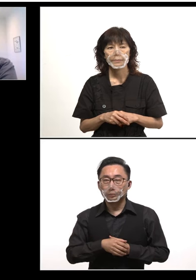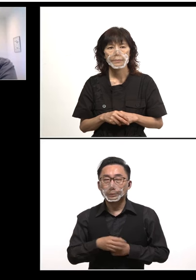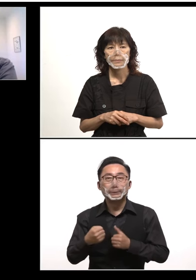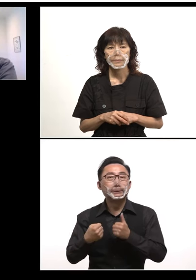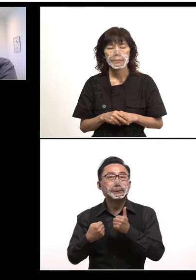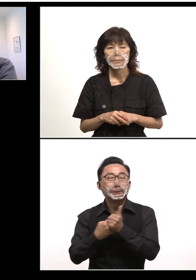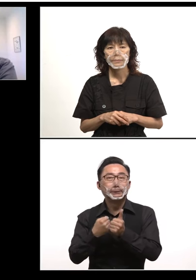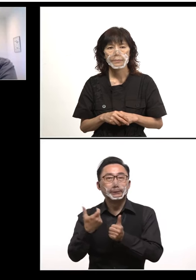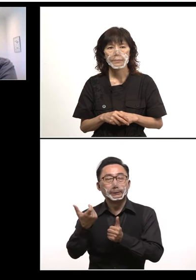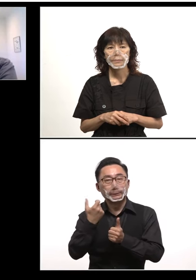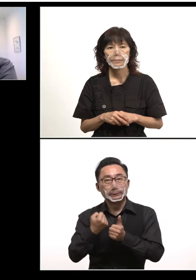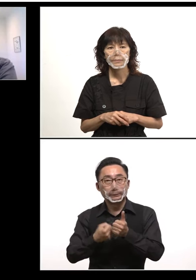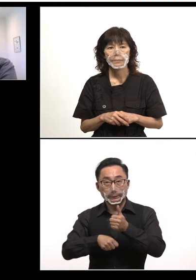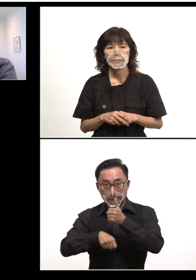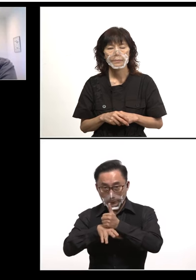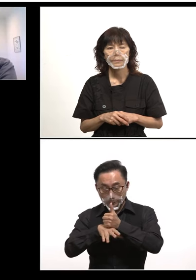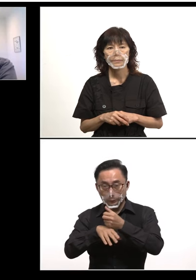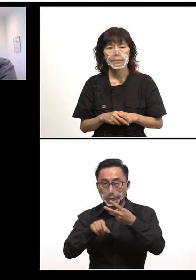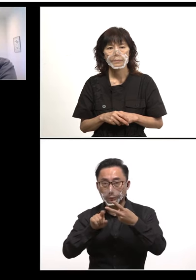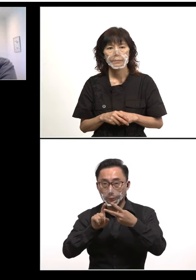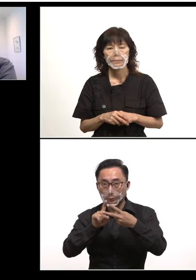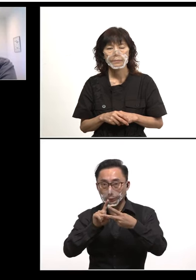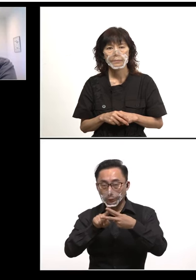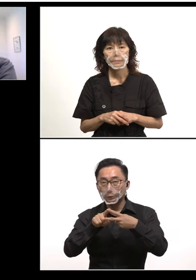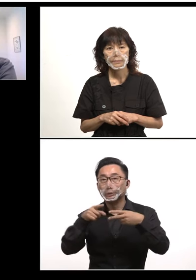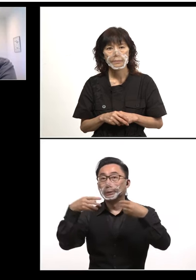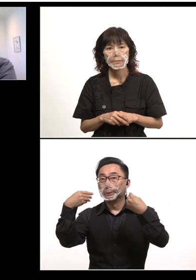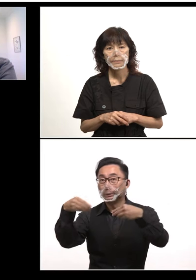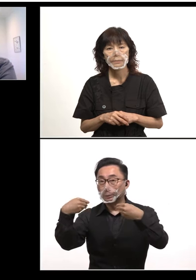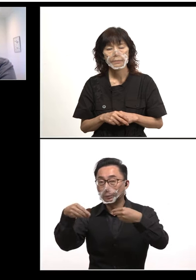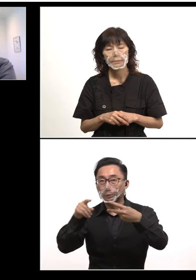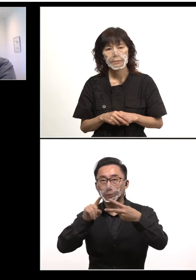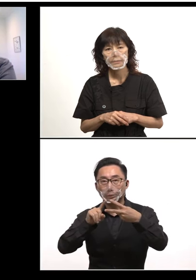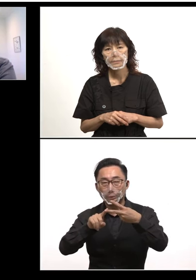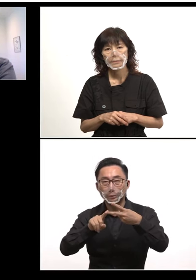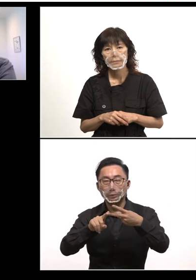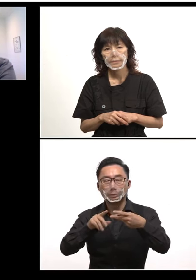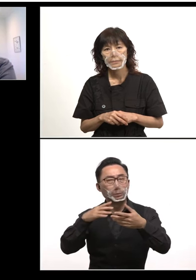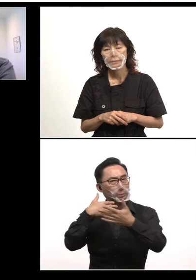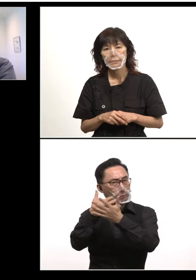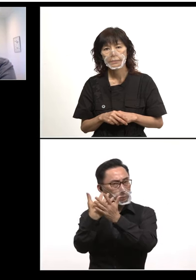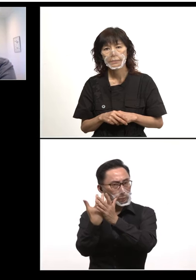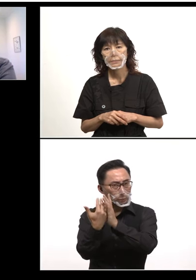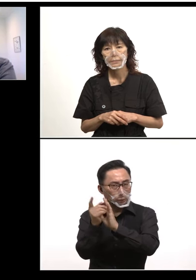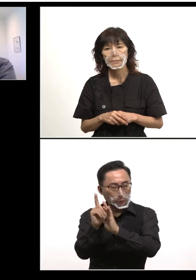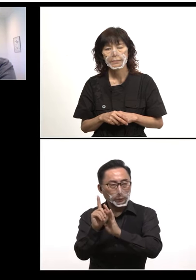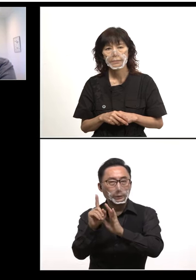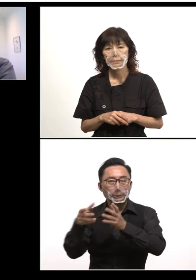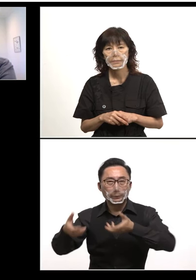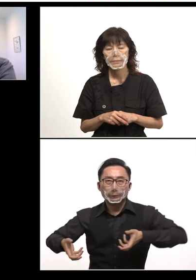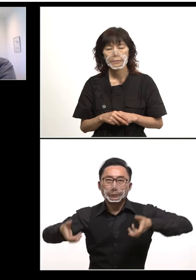only education and on all different levels, but also just transportation and ease